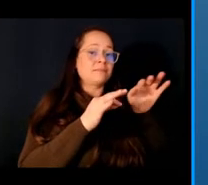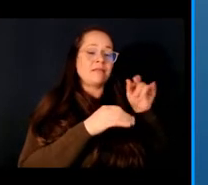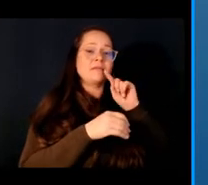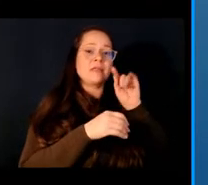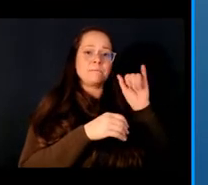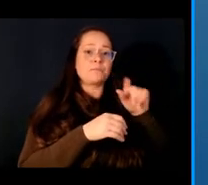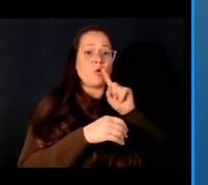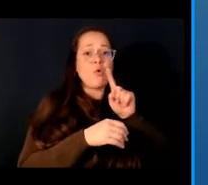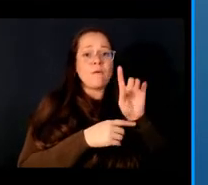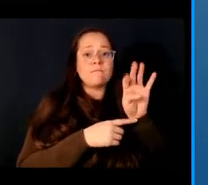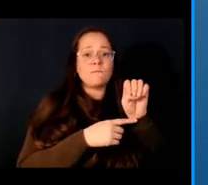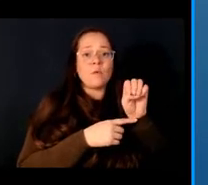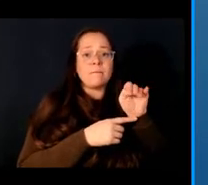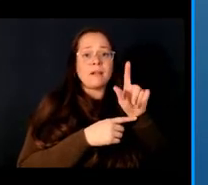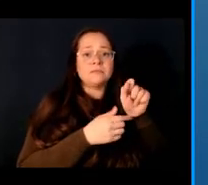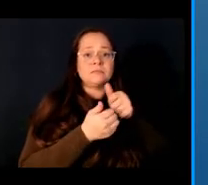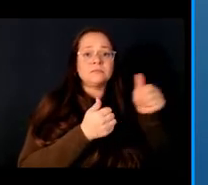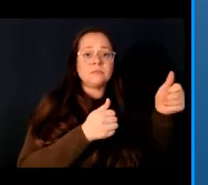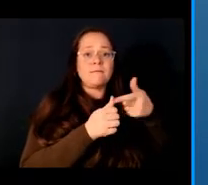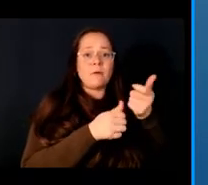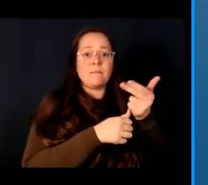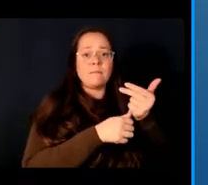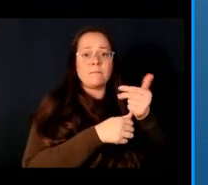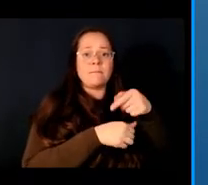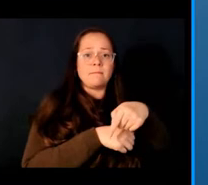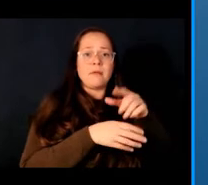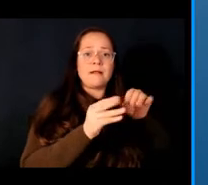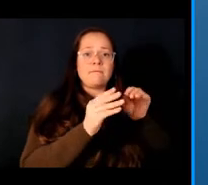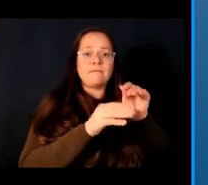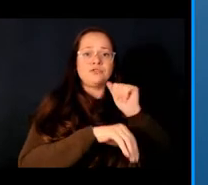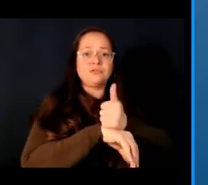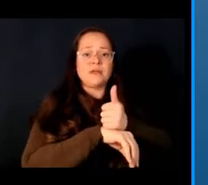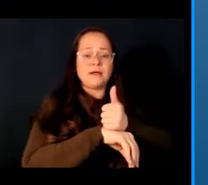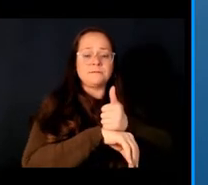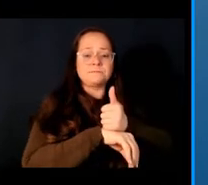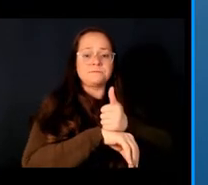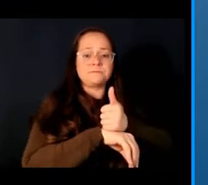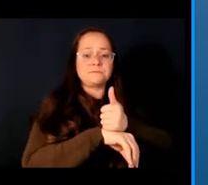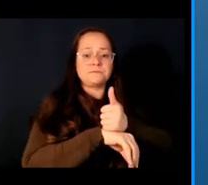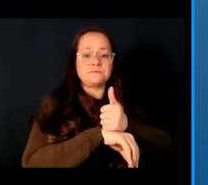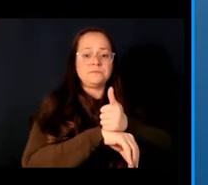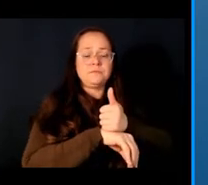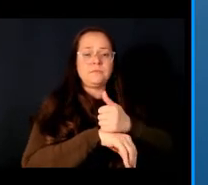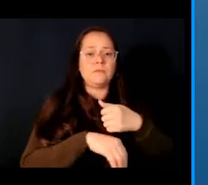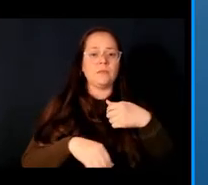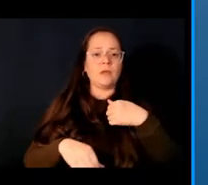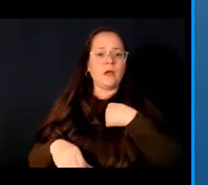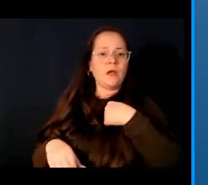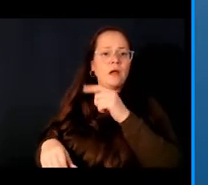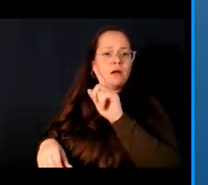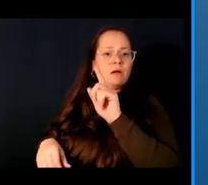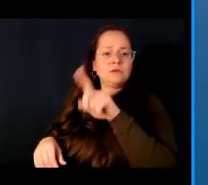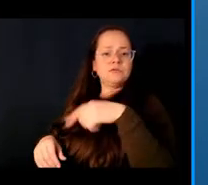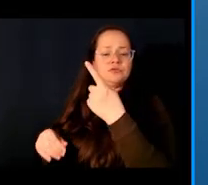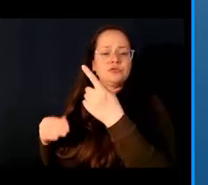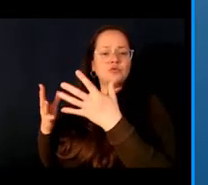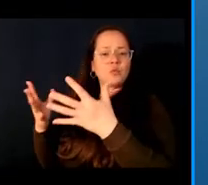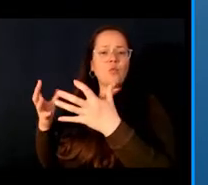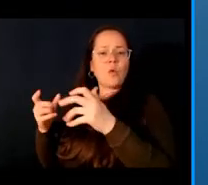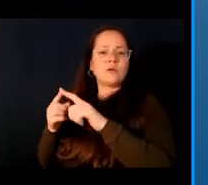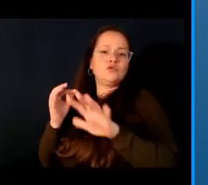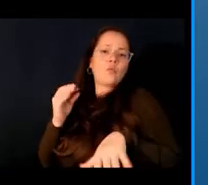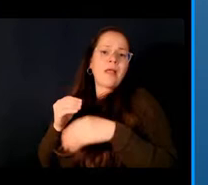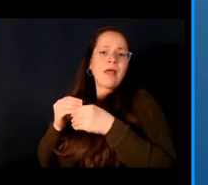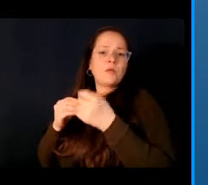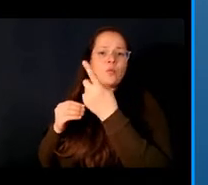miles away from the convention site Mr McDonald I just want to add one additional